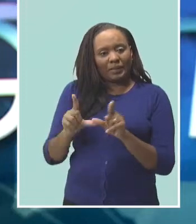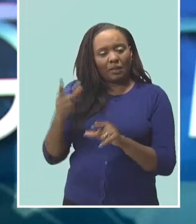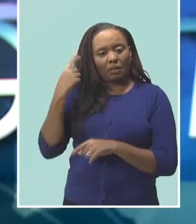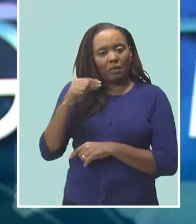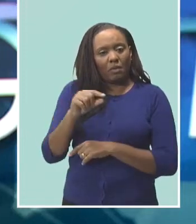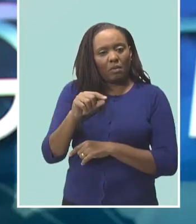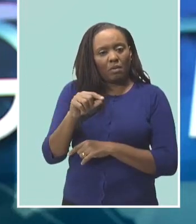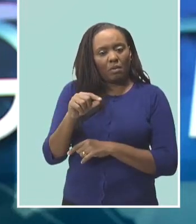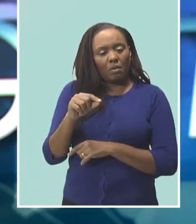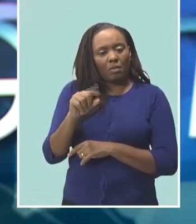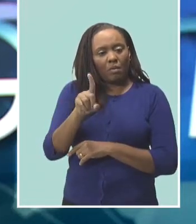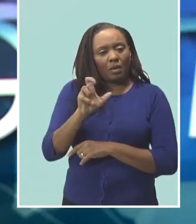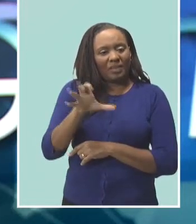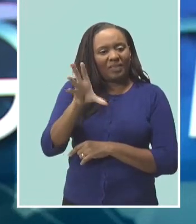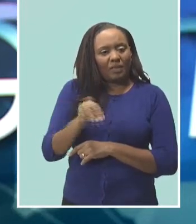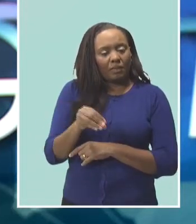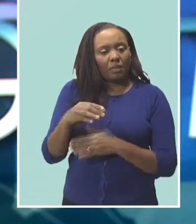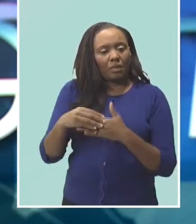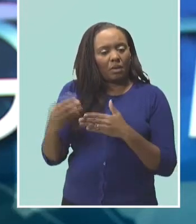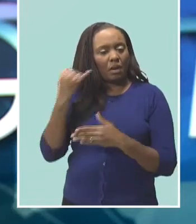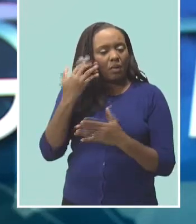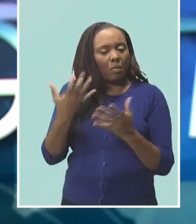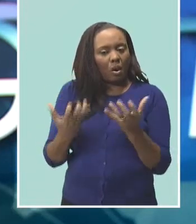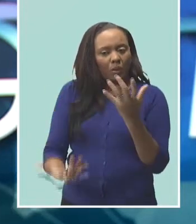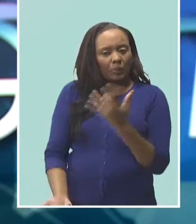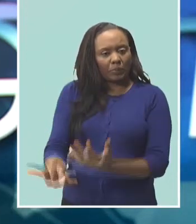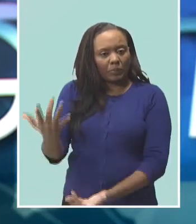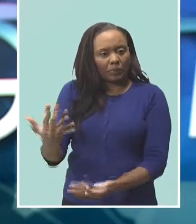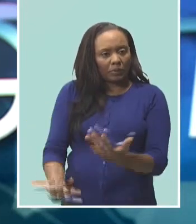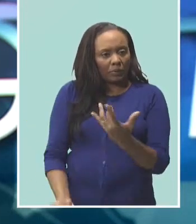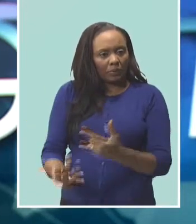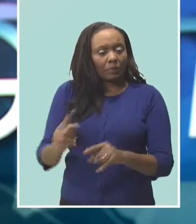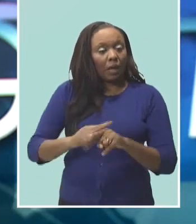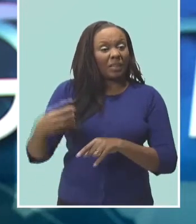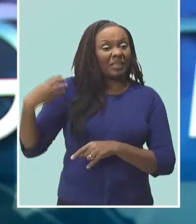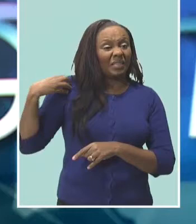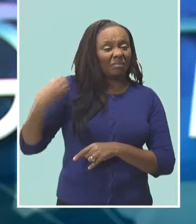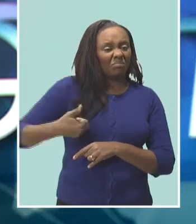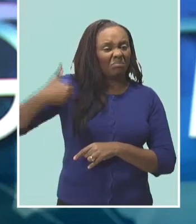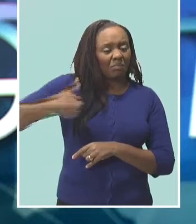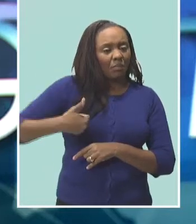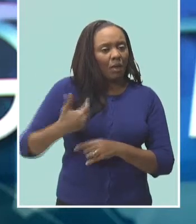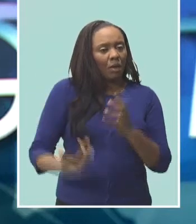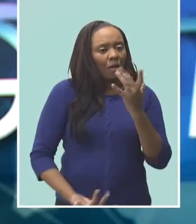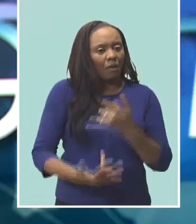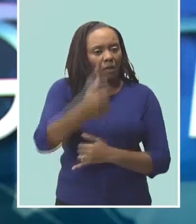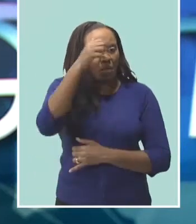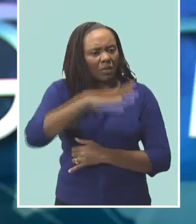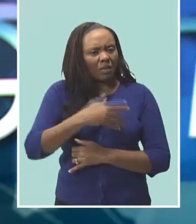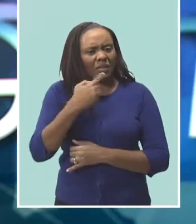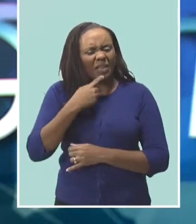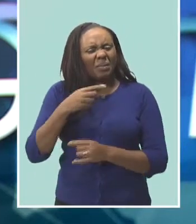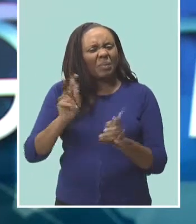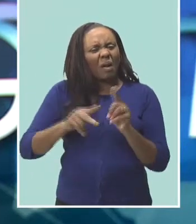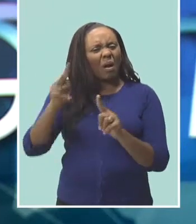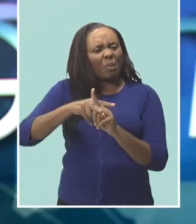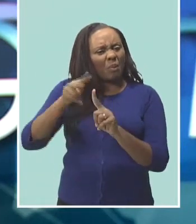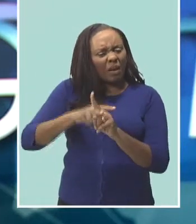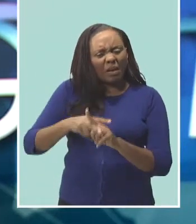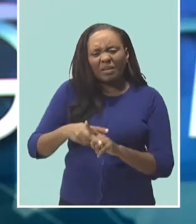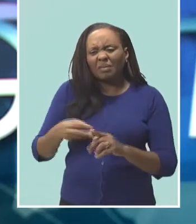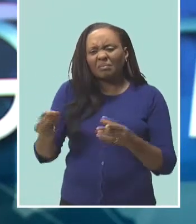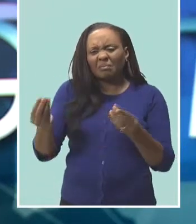outside of the house. Well, Chief Fire Officer ERROL MAYNARD says the applications have been coming in, and he gave an example of some of the